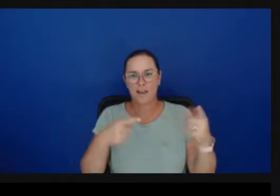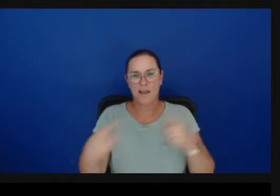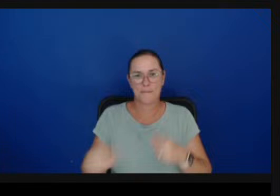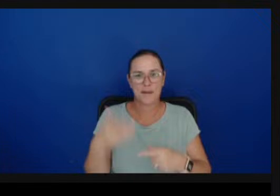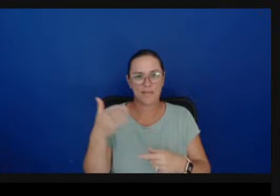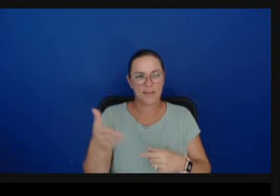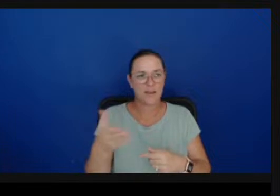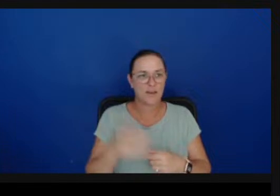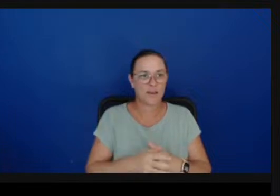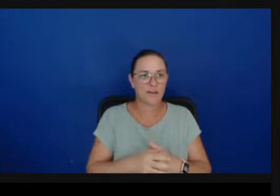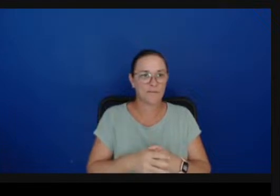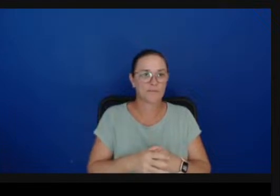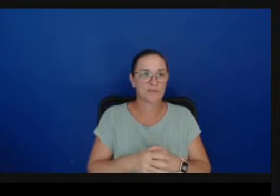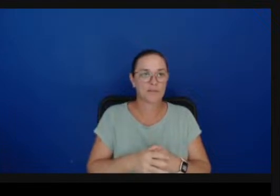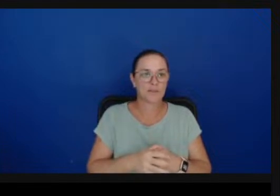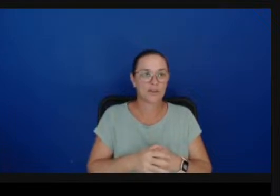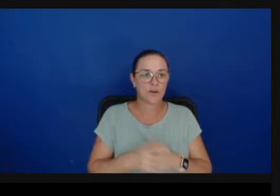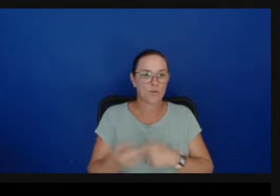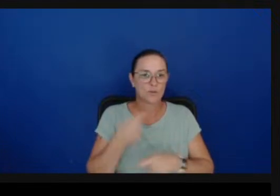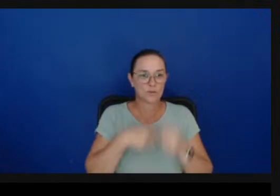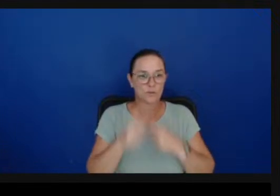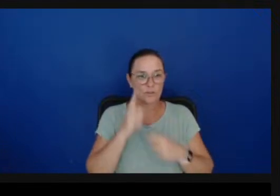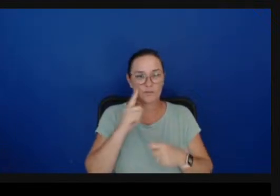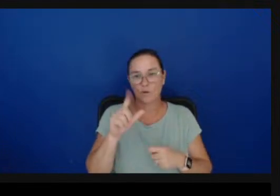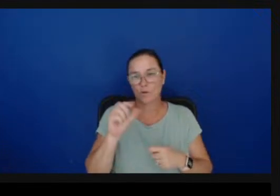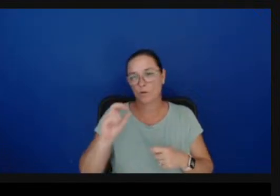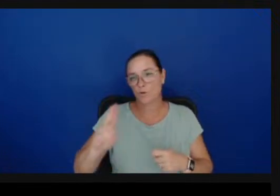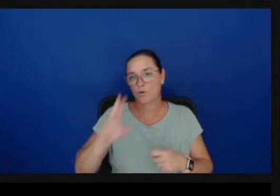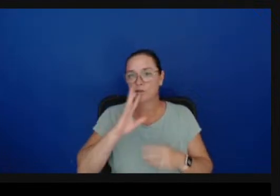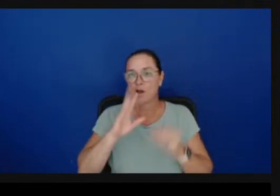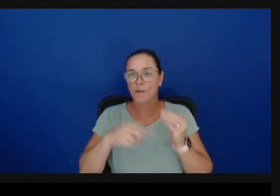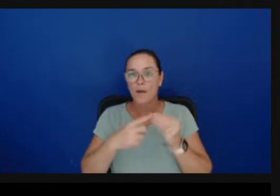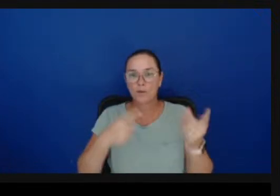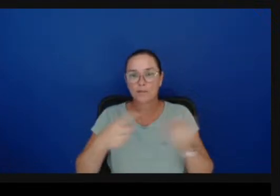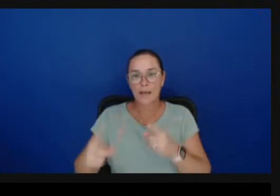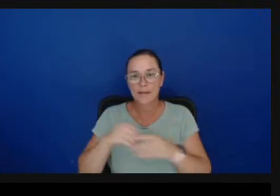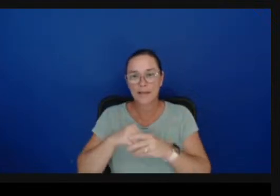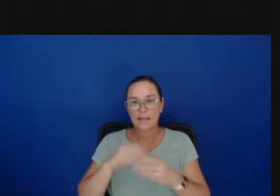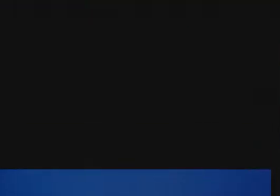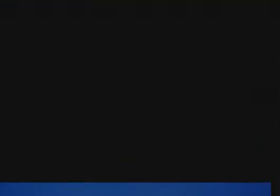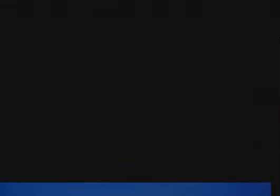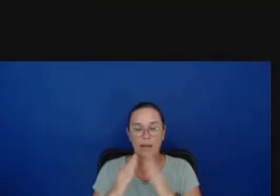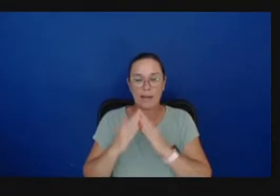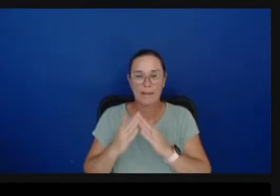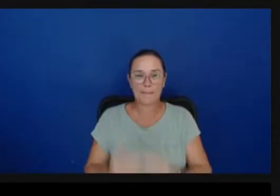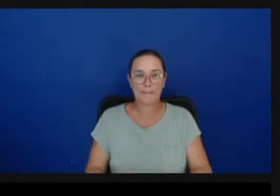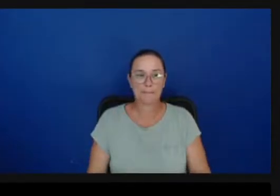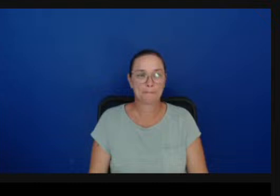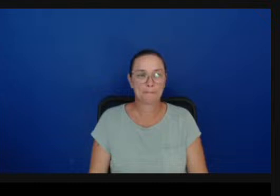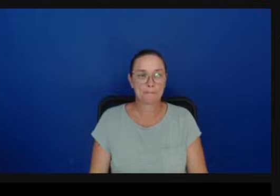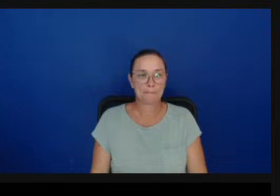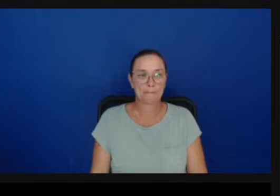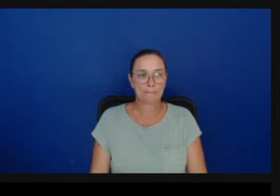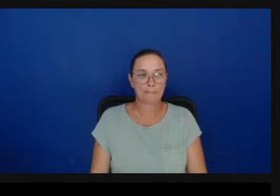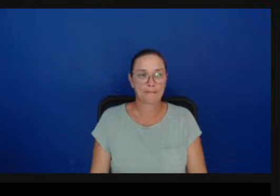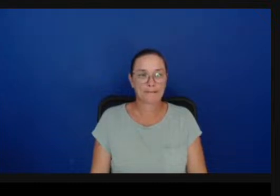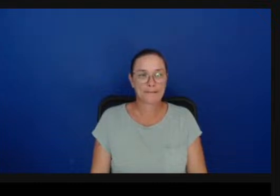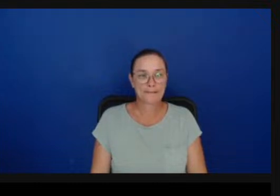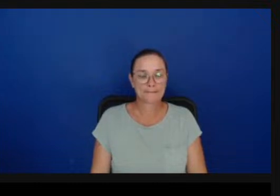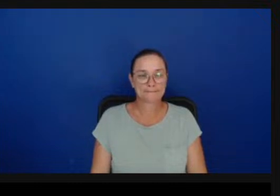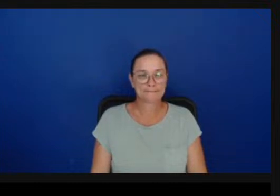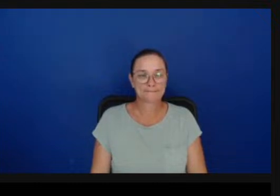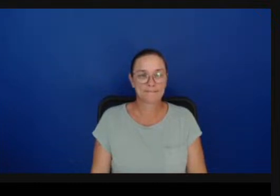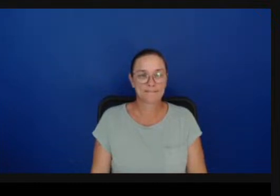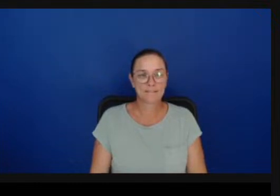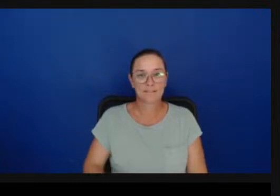we'll get Lou on here and talk a little bit about what's going on in the community. All right. Hey, Lou.